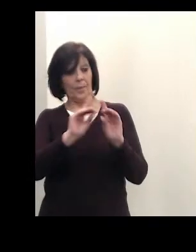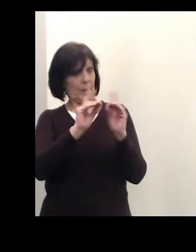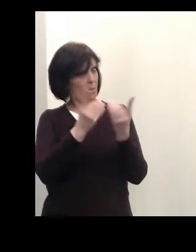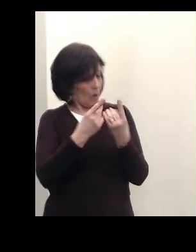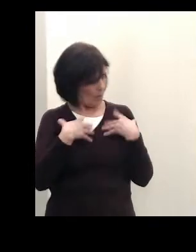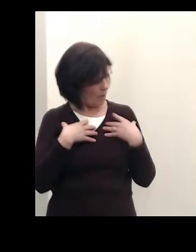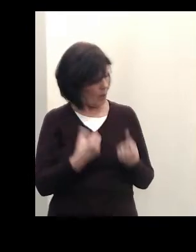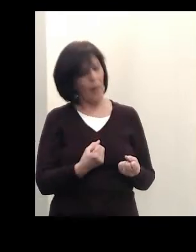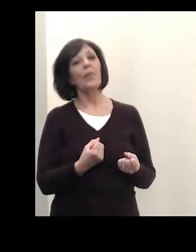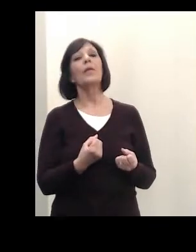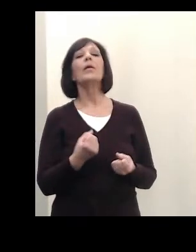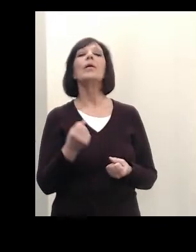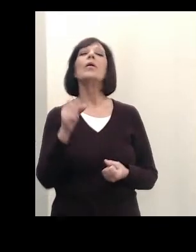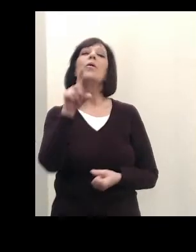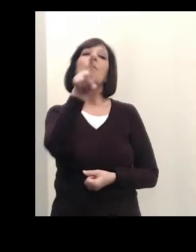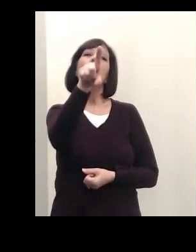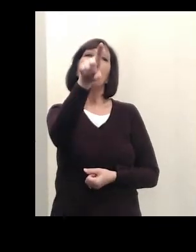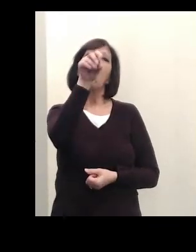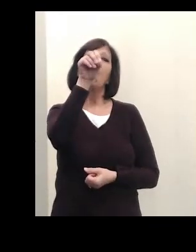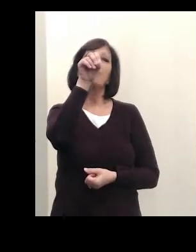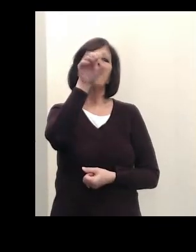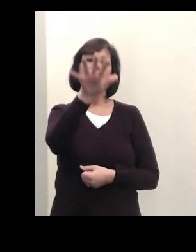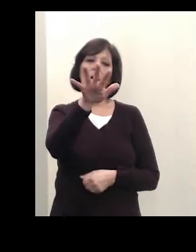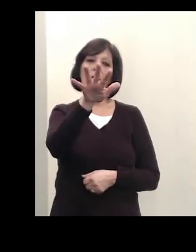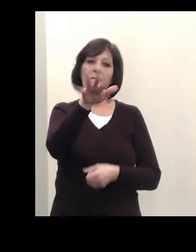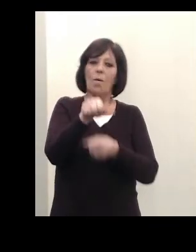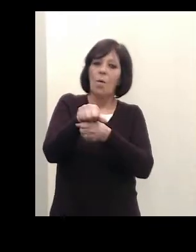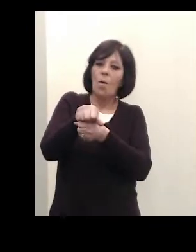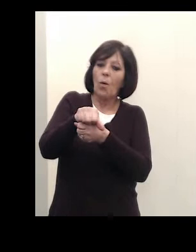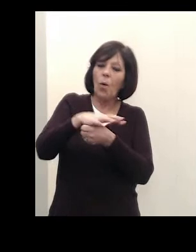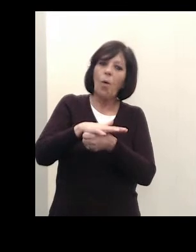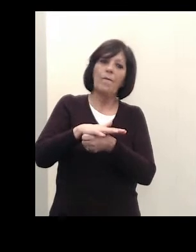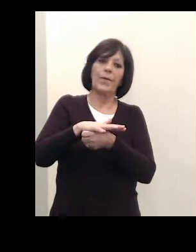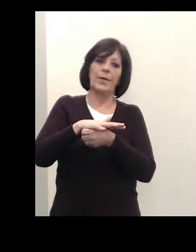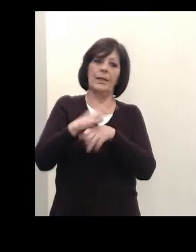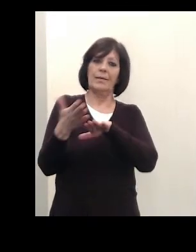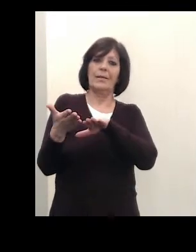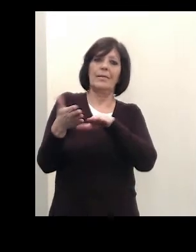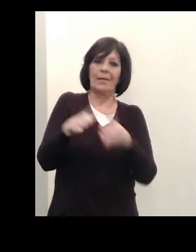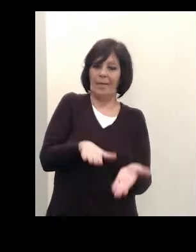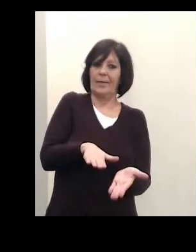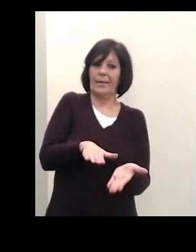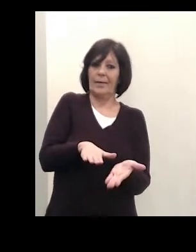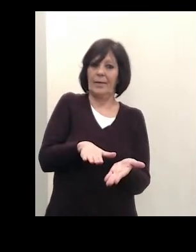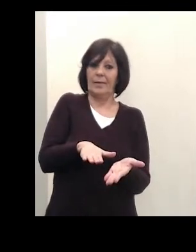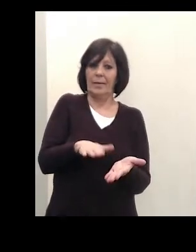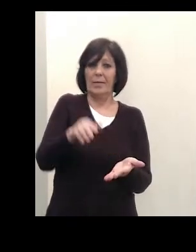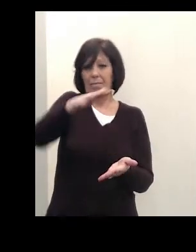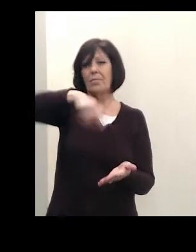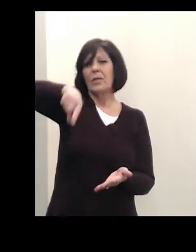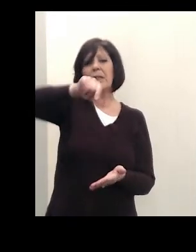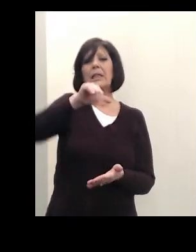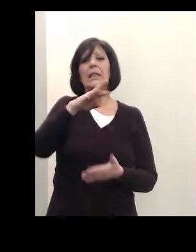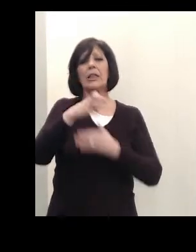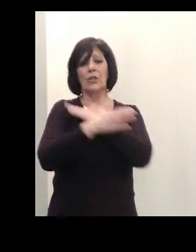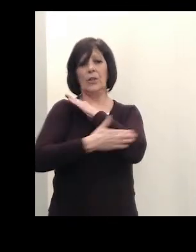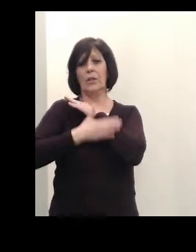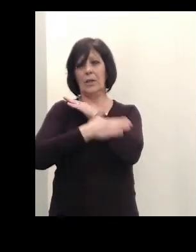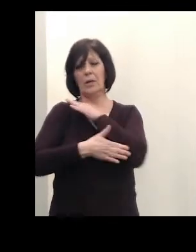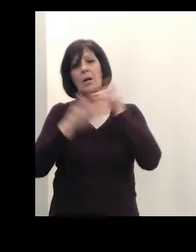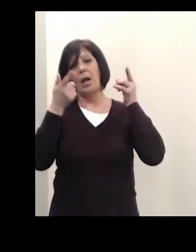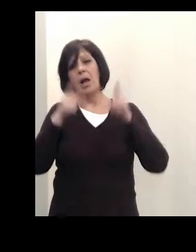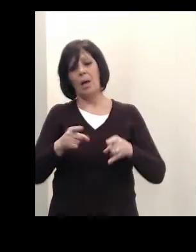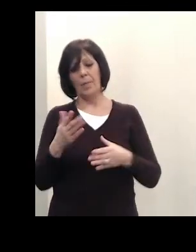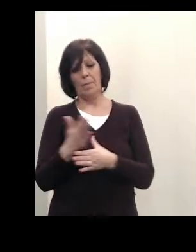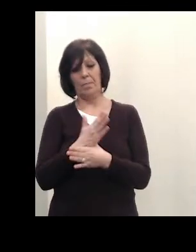that 105 COVID-19 associated deaths among Erie County residents occurred between the